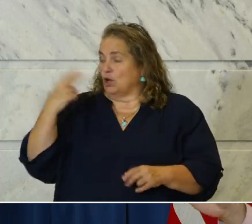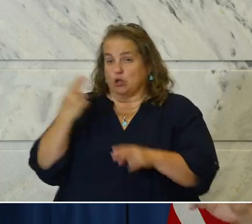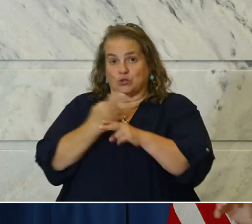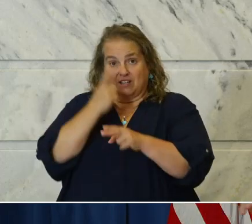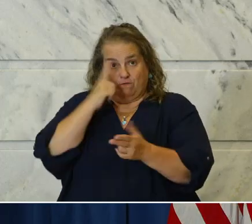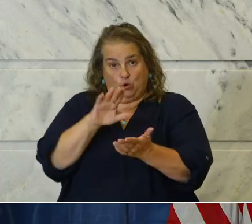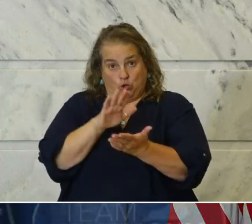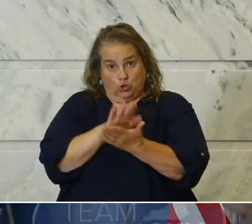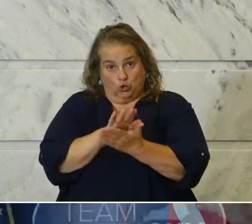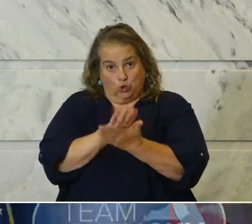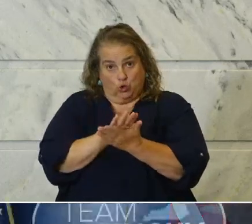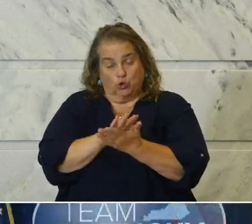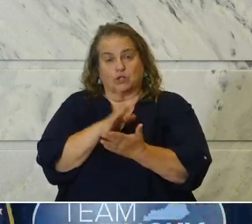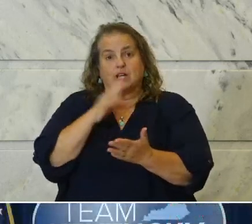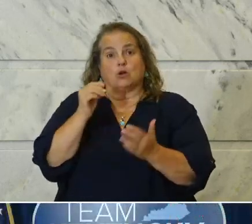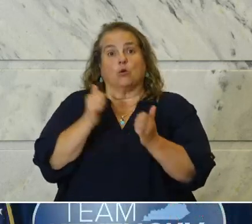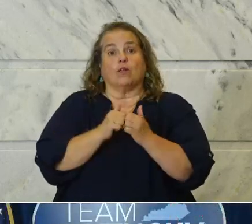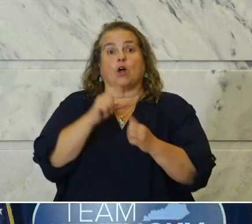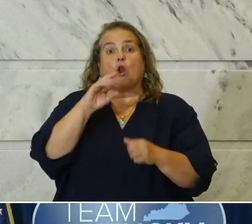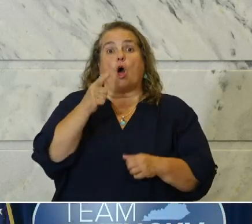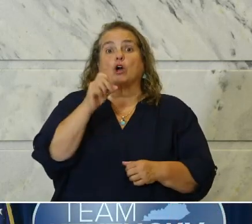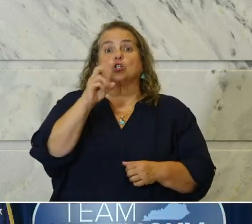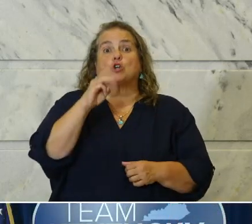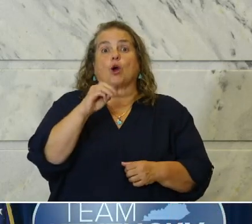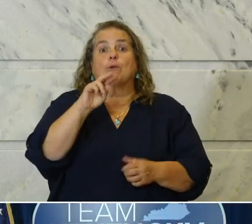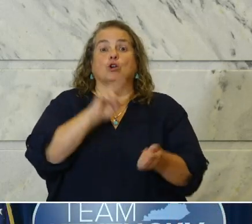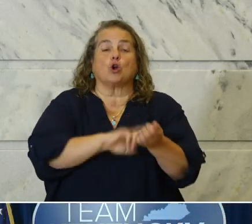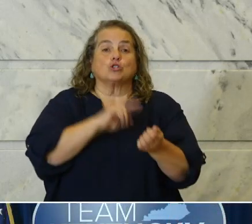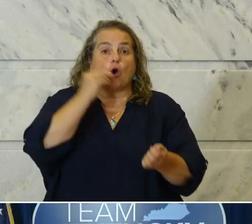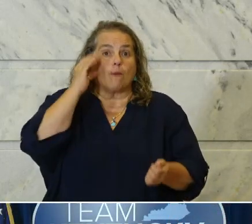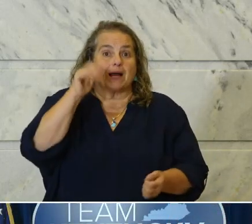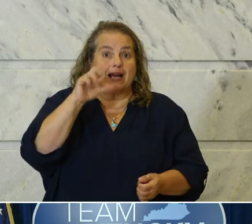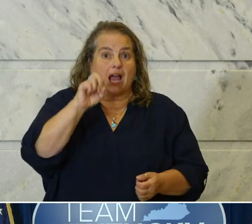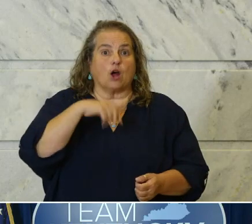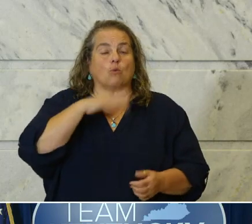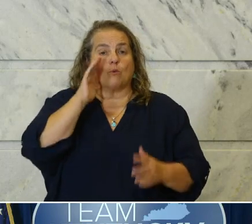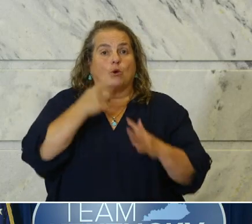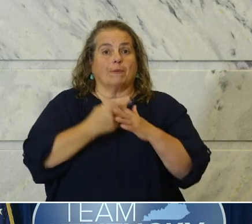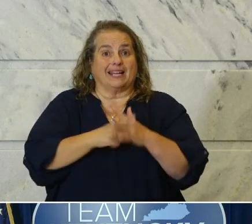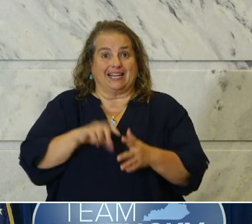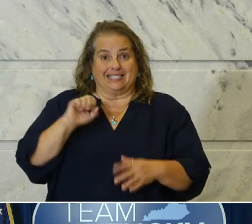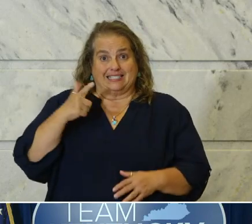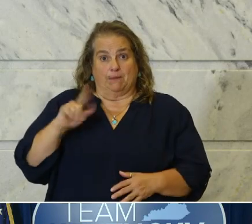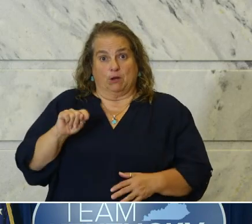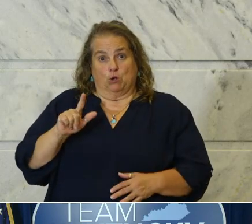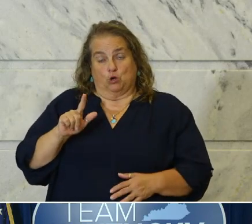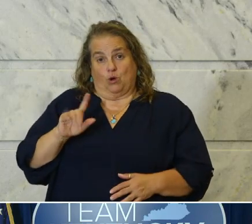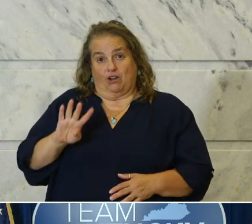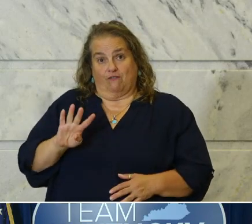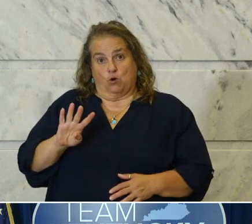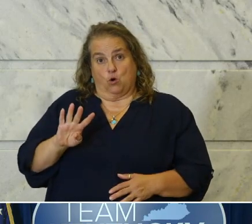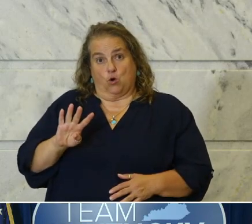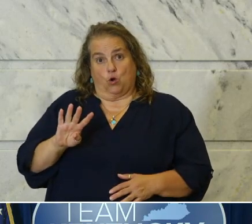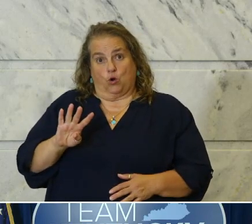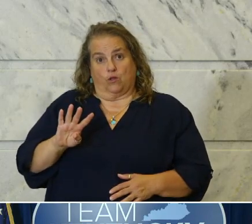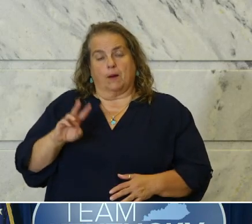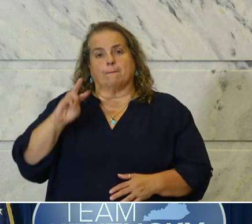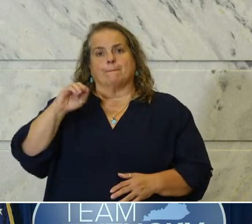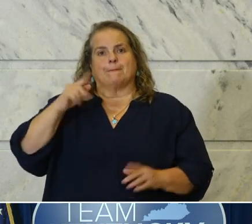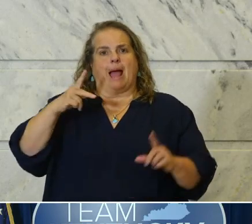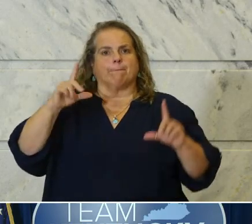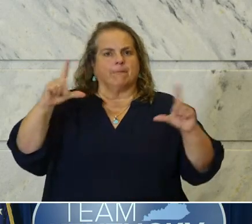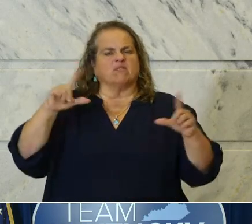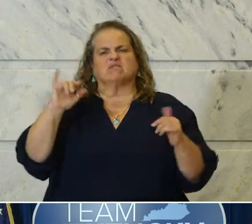schools. And with long-term care, the way we're going to do that is beginning September 24th. So that's personal